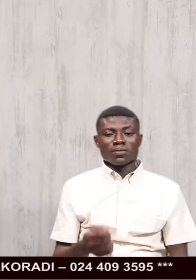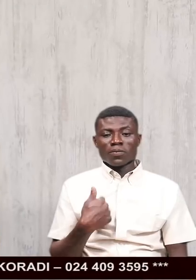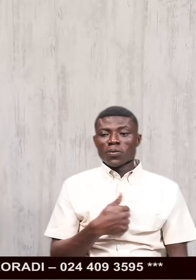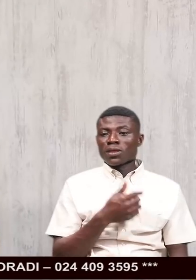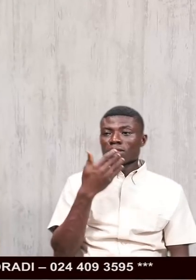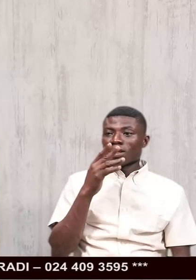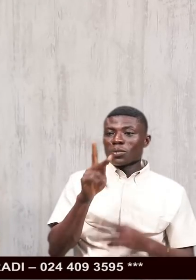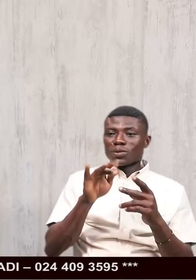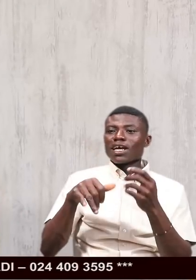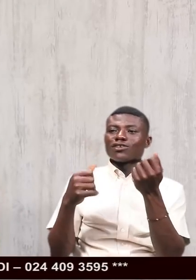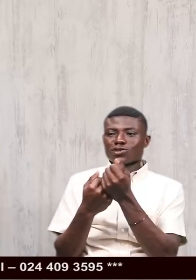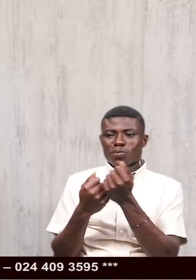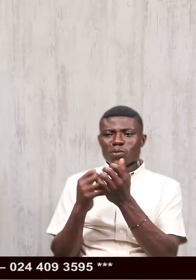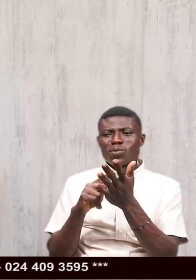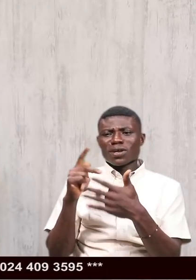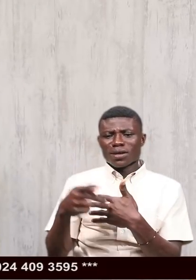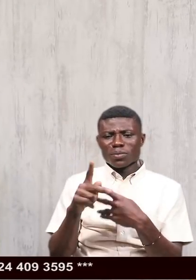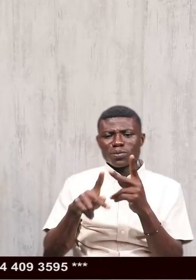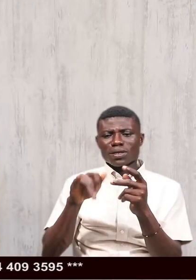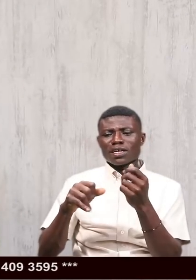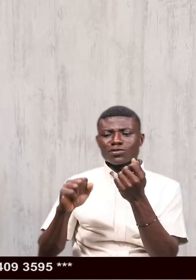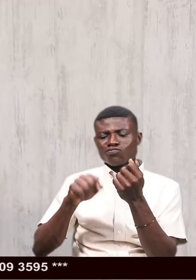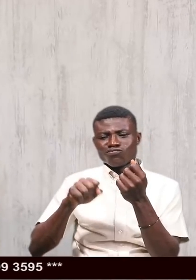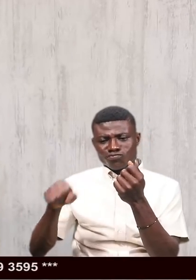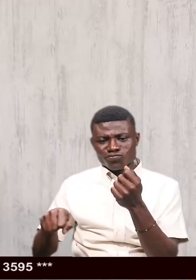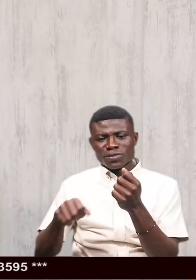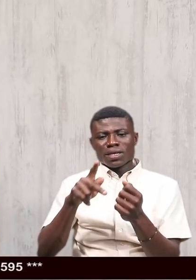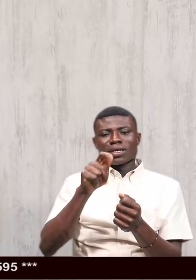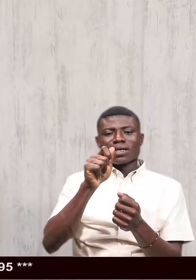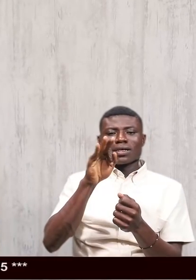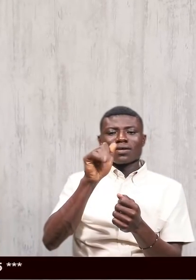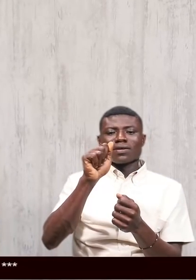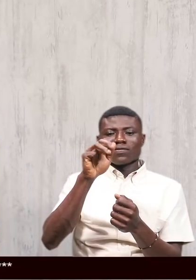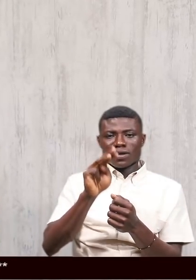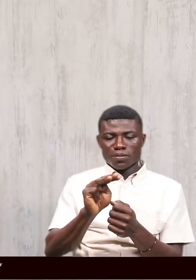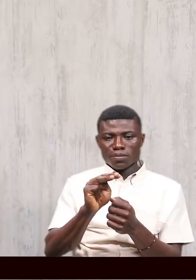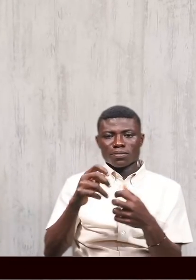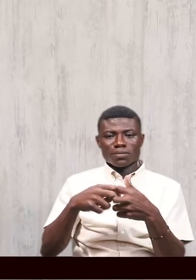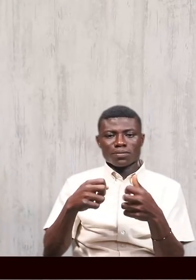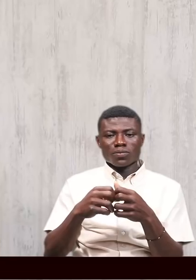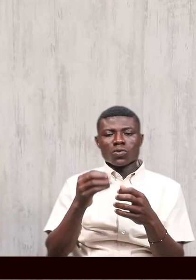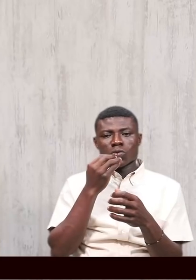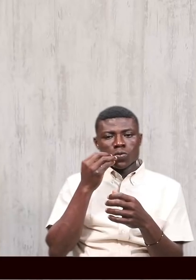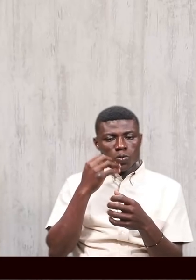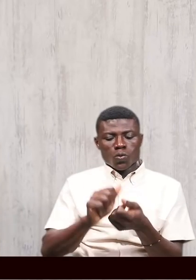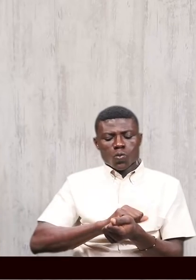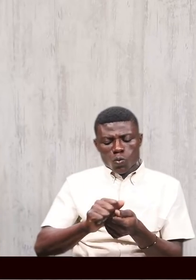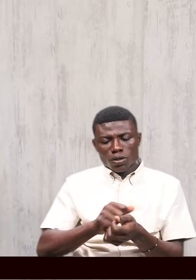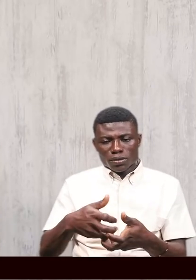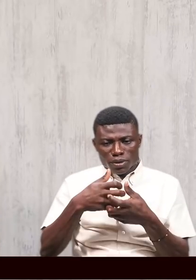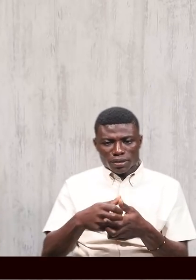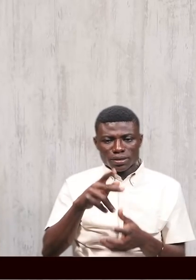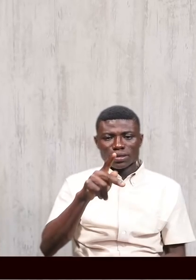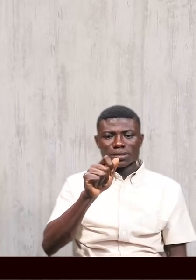Yada se yada yabua for asse. Kafam Ghana Limited, electronic appliances, papa perfume, the kafam. Washing machine, papa pie, a